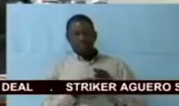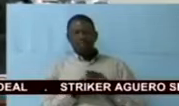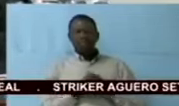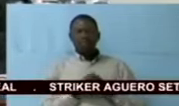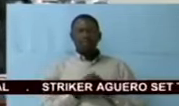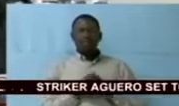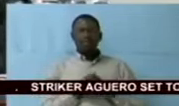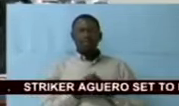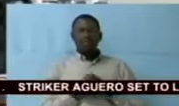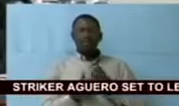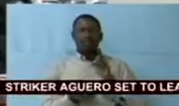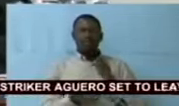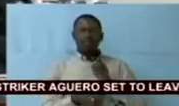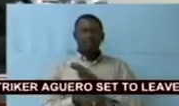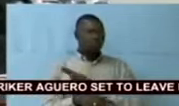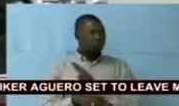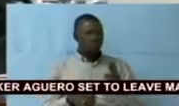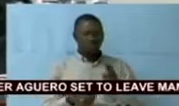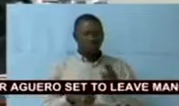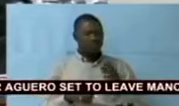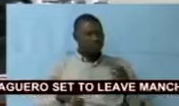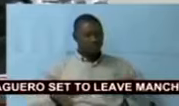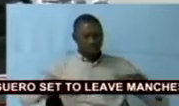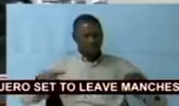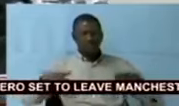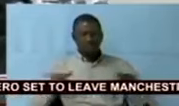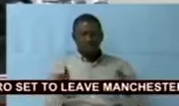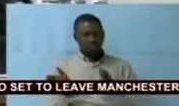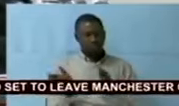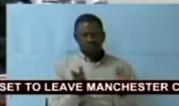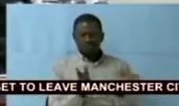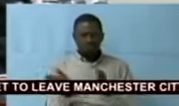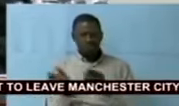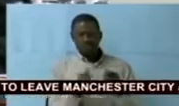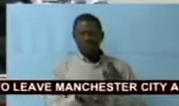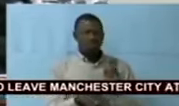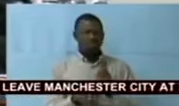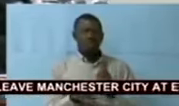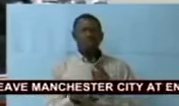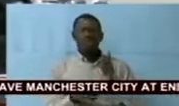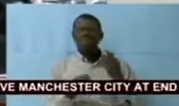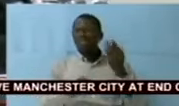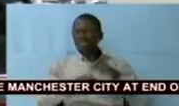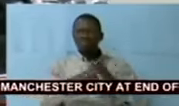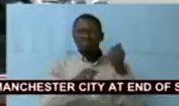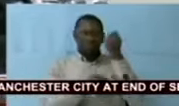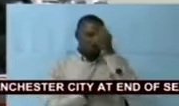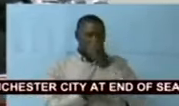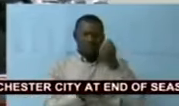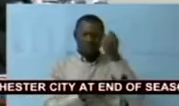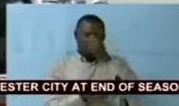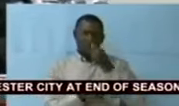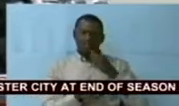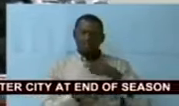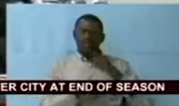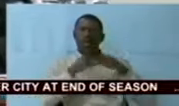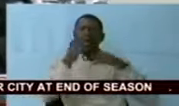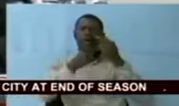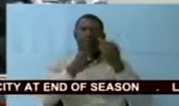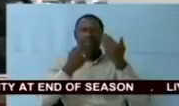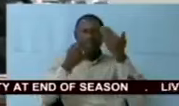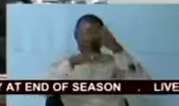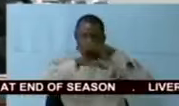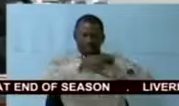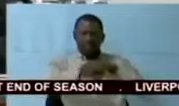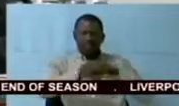but none of them was shaking. It was dark. It was after Maghrib prayers.